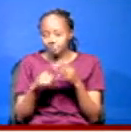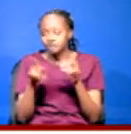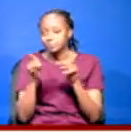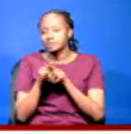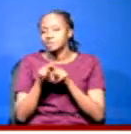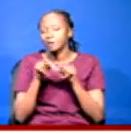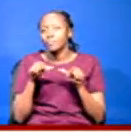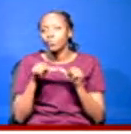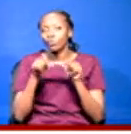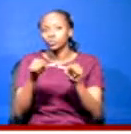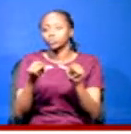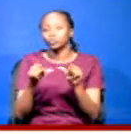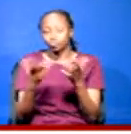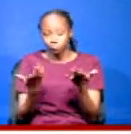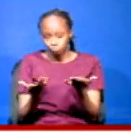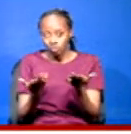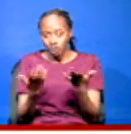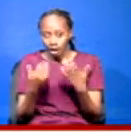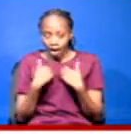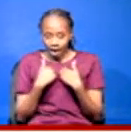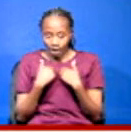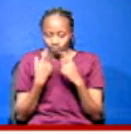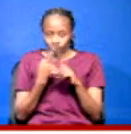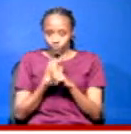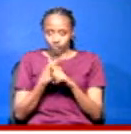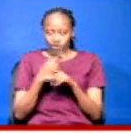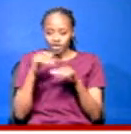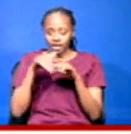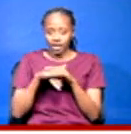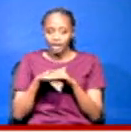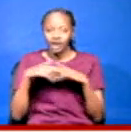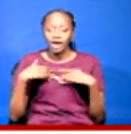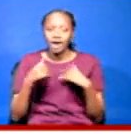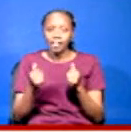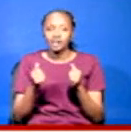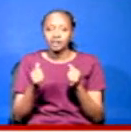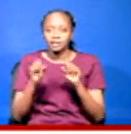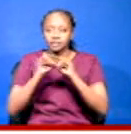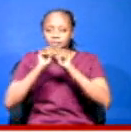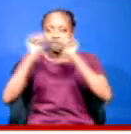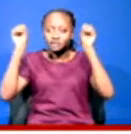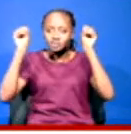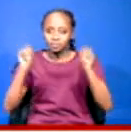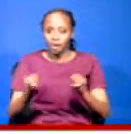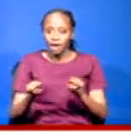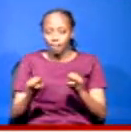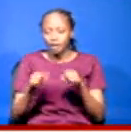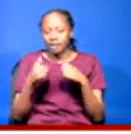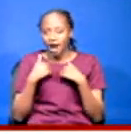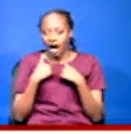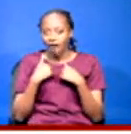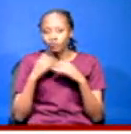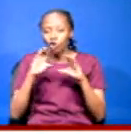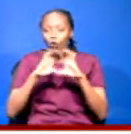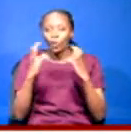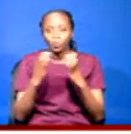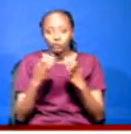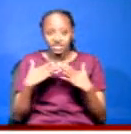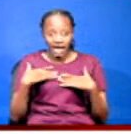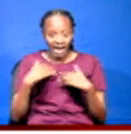health workers into our health systems by integrating these community health workers